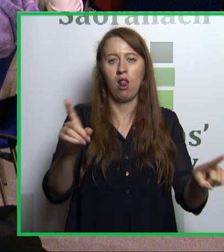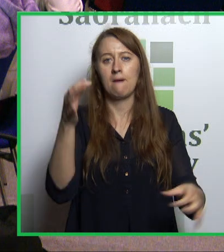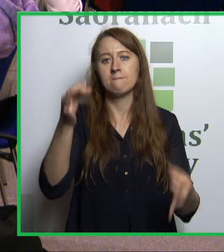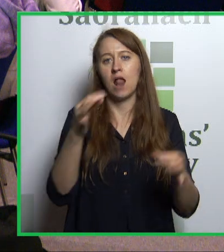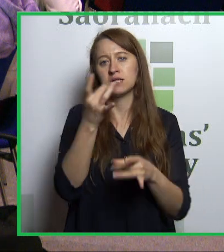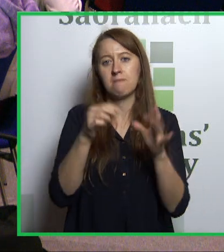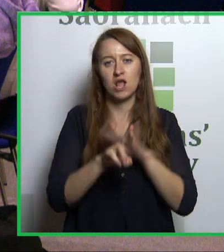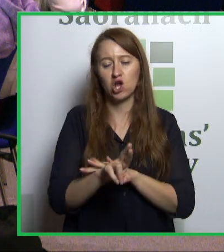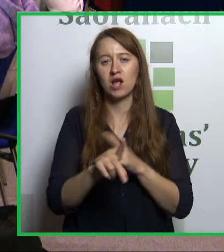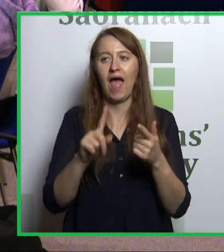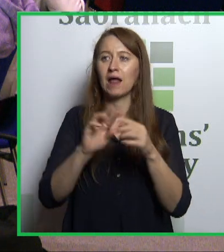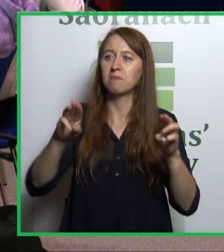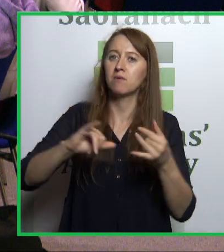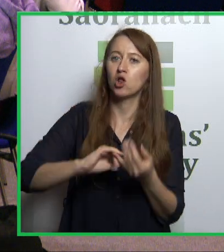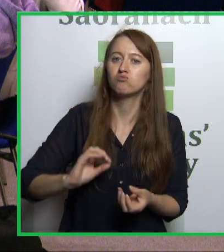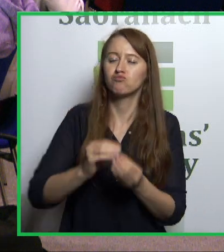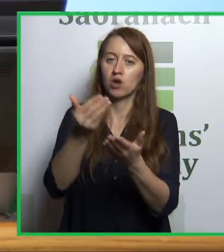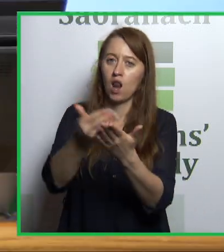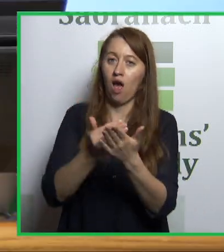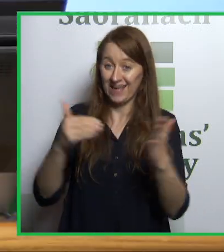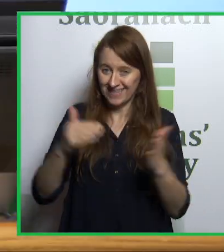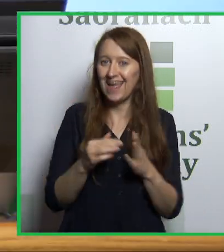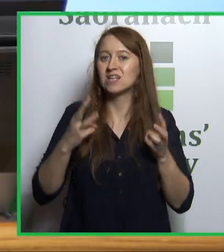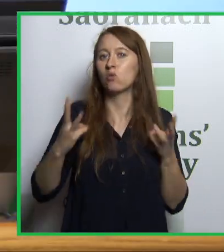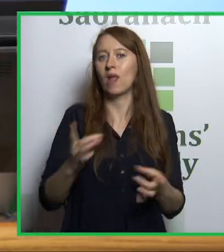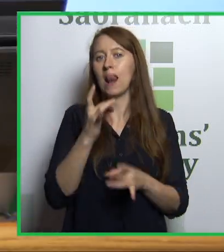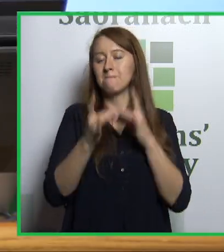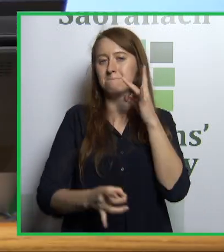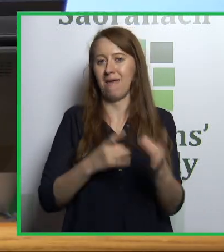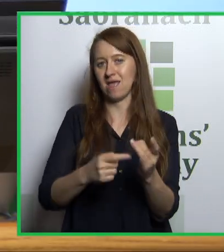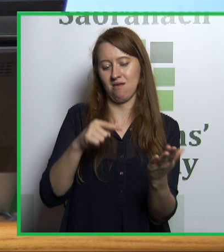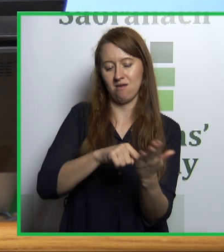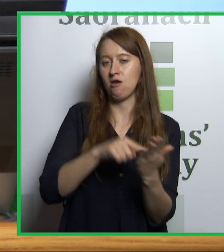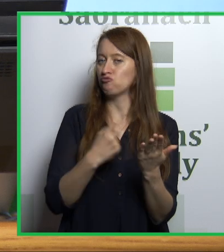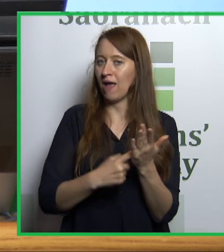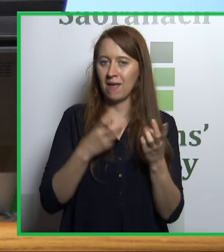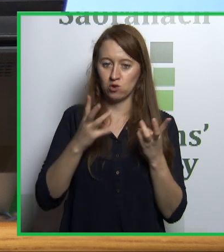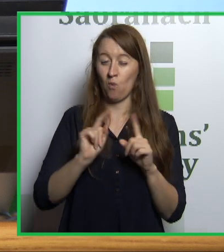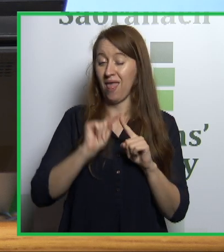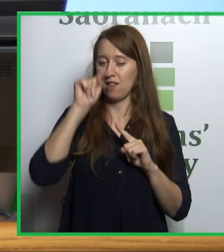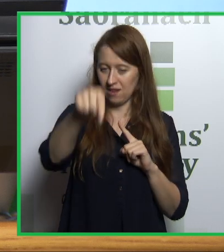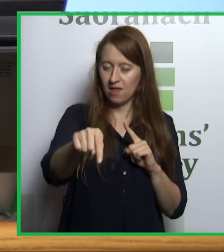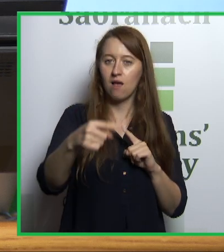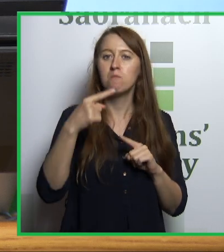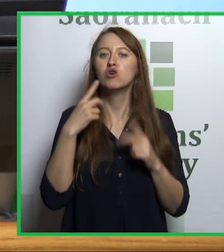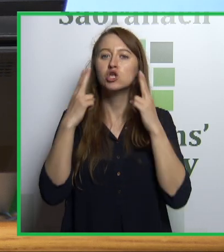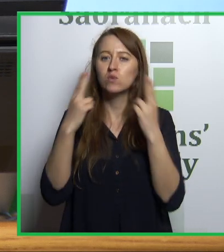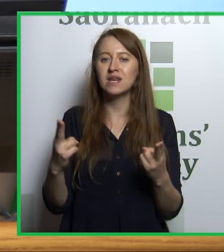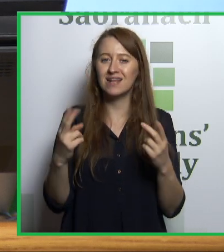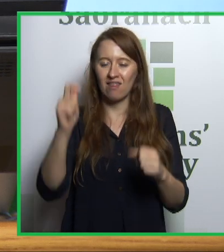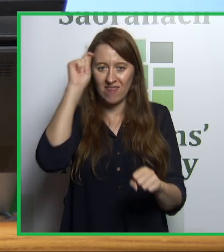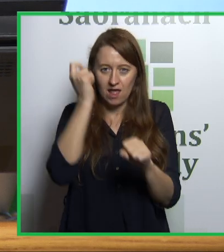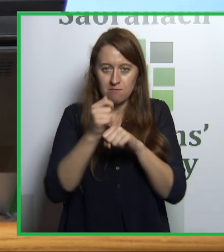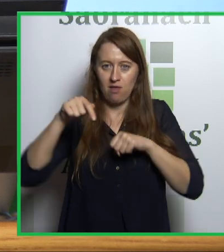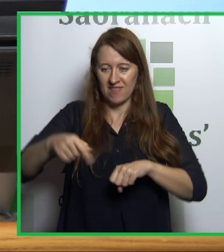We will produce and we will make strong recommendations. But this is an issue that needs addressing today and tomorrow and next week for the families that we've heard